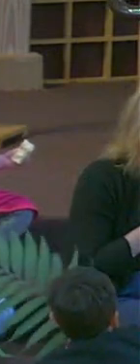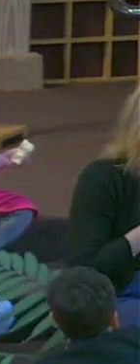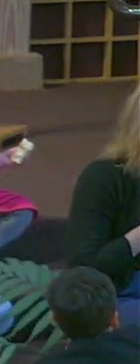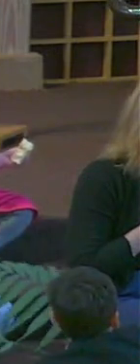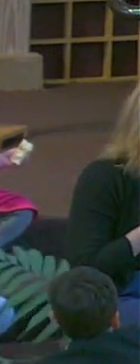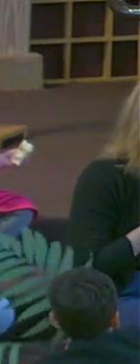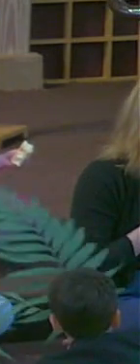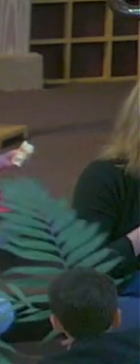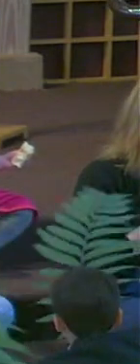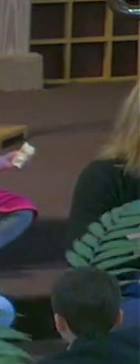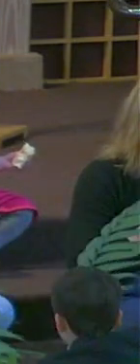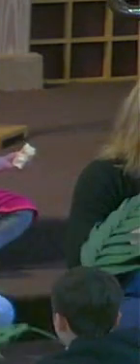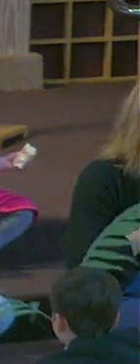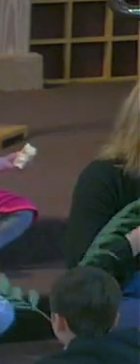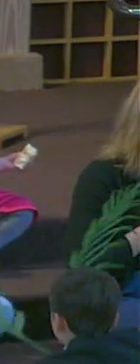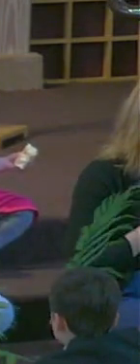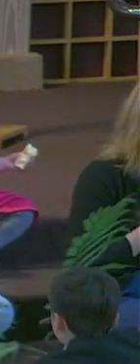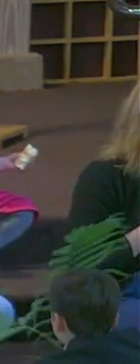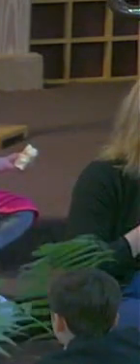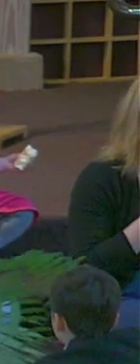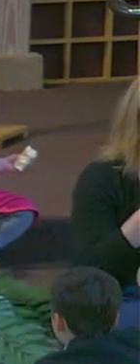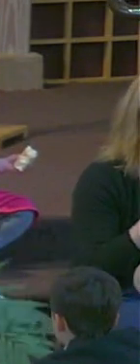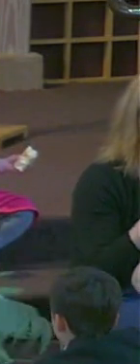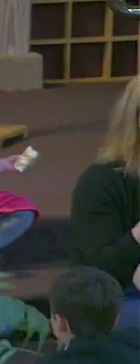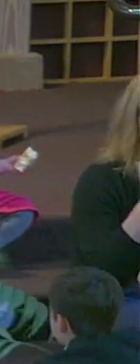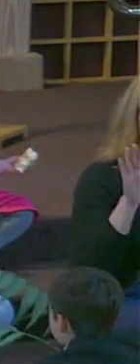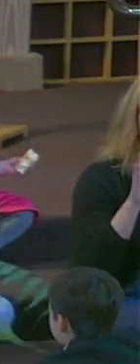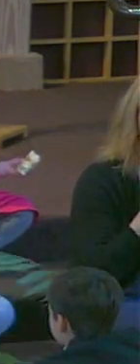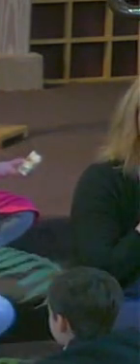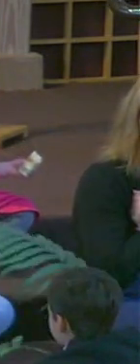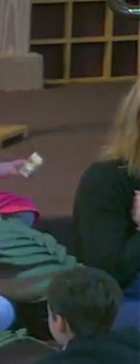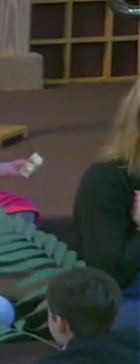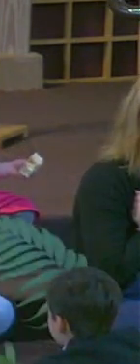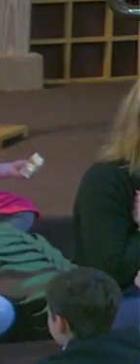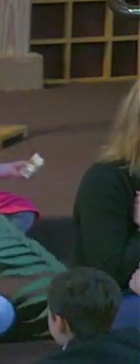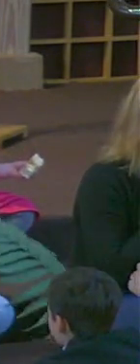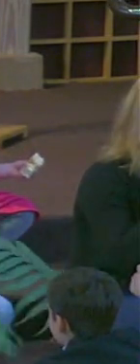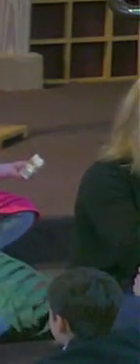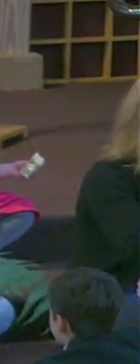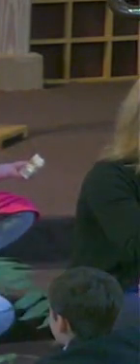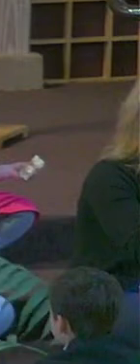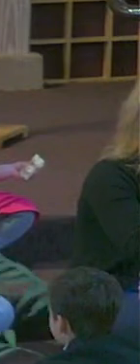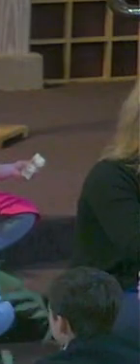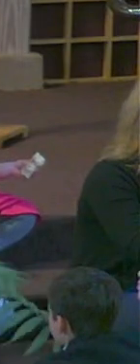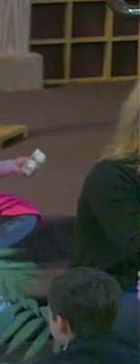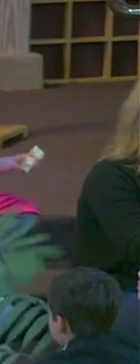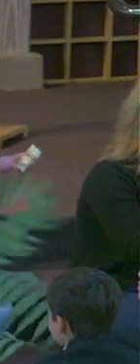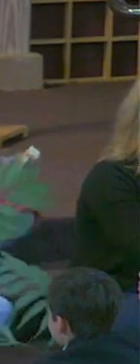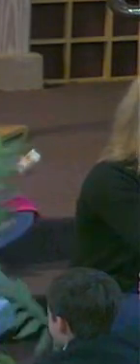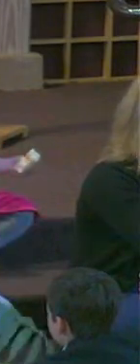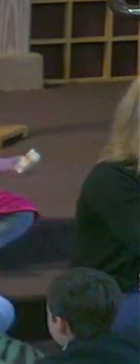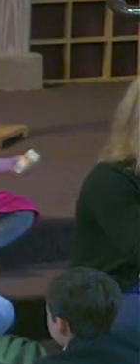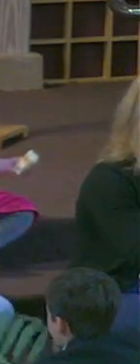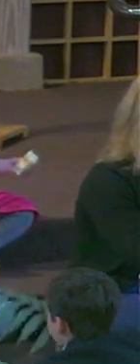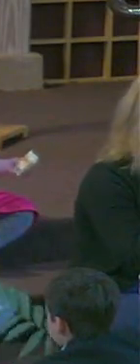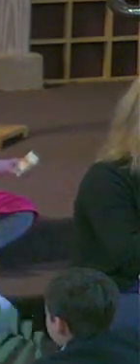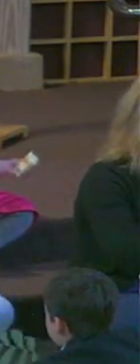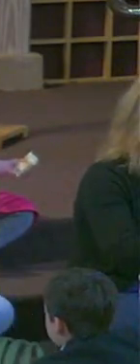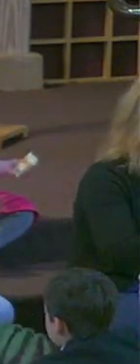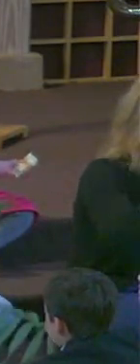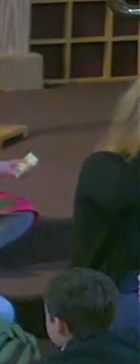Also, he does that with his love. Palm trees also use their leaves to provide, what did we see?